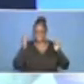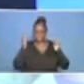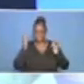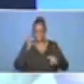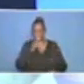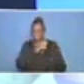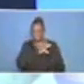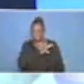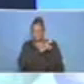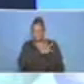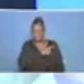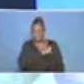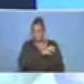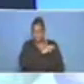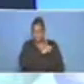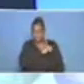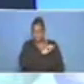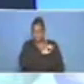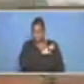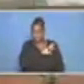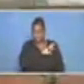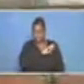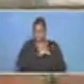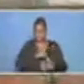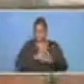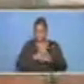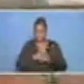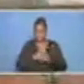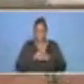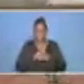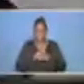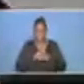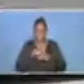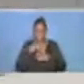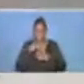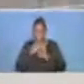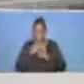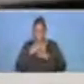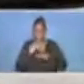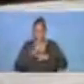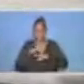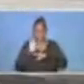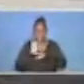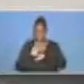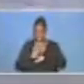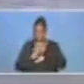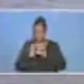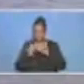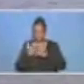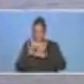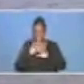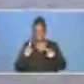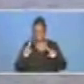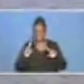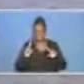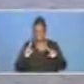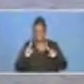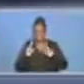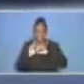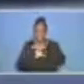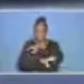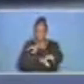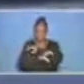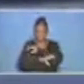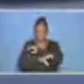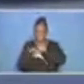Palmer has the story. Like other hotel properties, not only on Exuma but throughout the country, Sandals Emerald Bay Resort